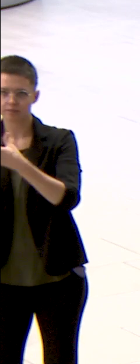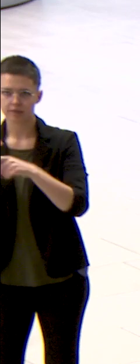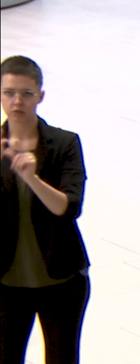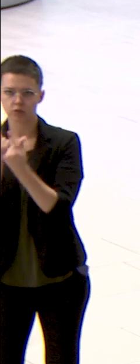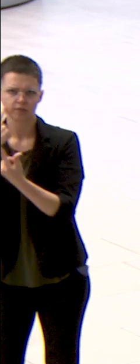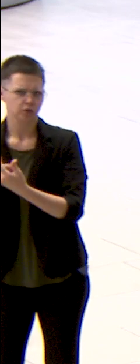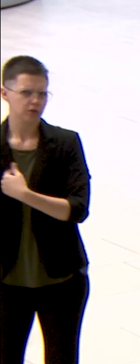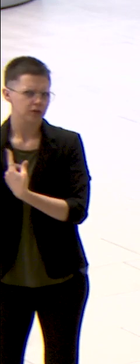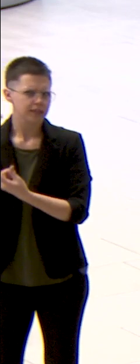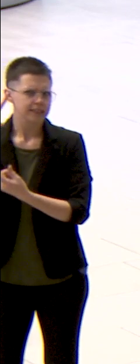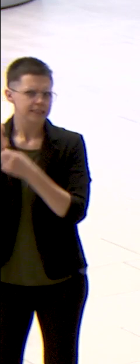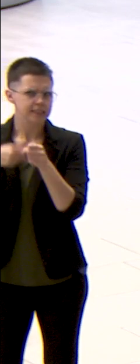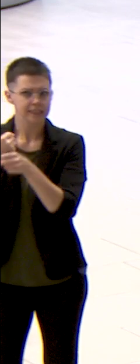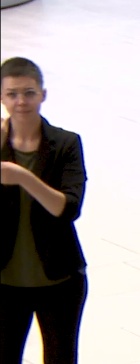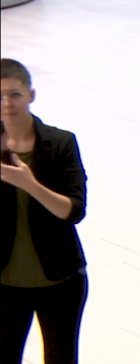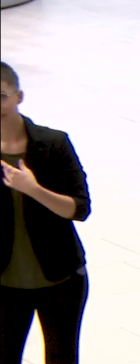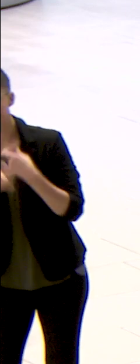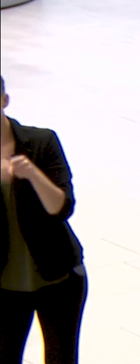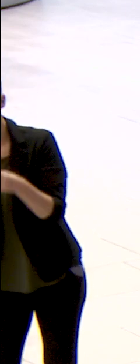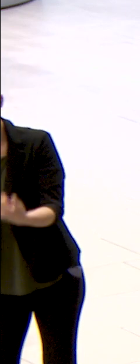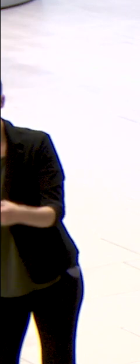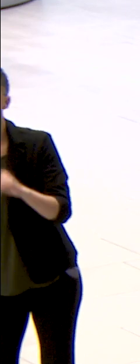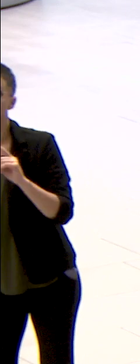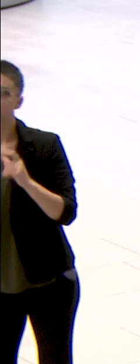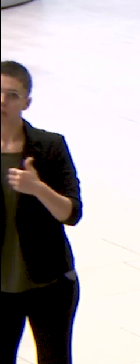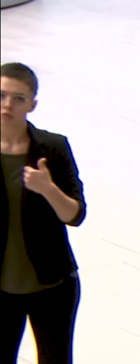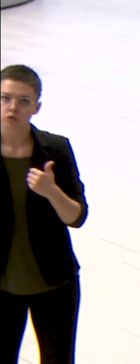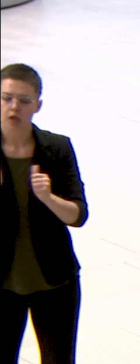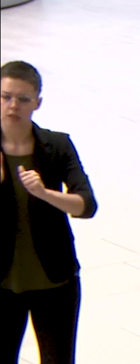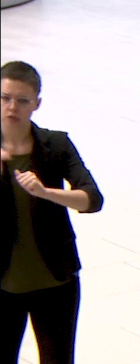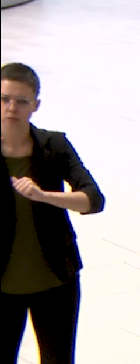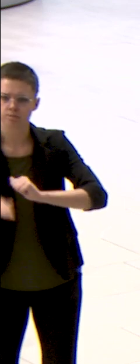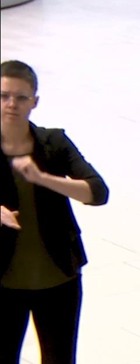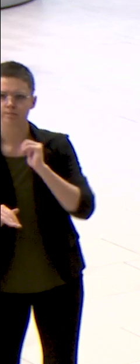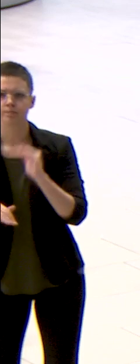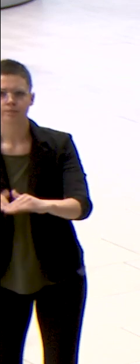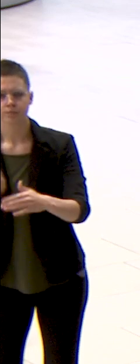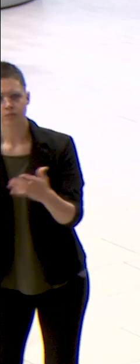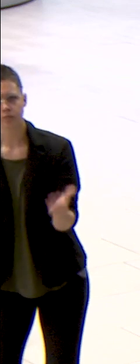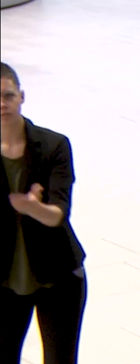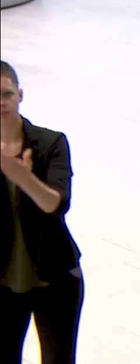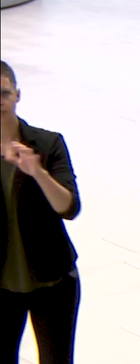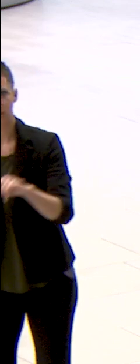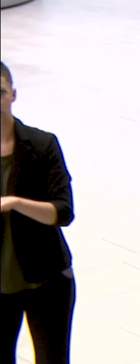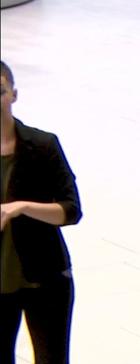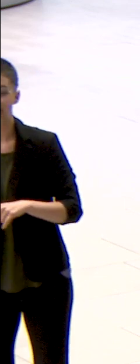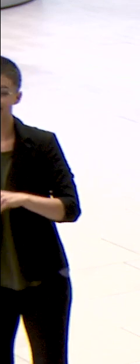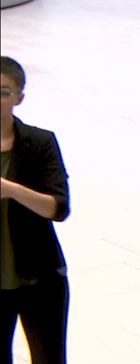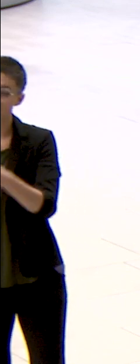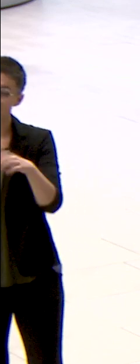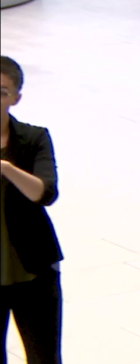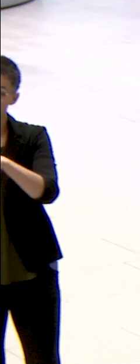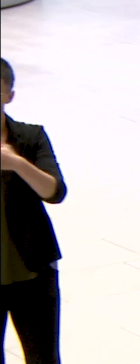now, right, reaching seven, and really trying to take greater strides to do it. I do think there's a lot more work ahead.